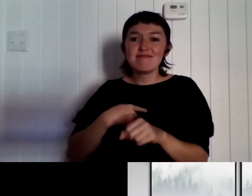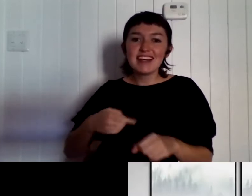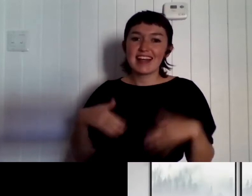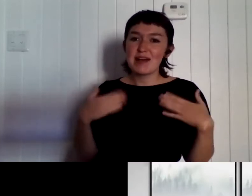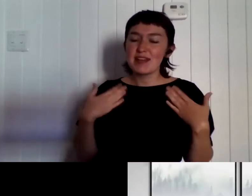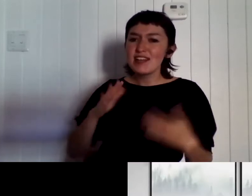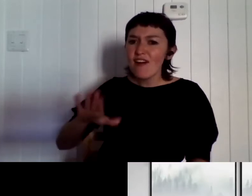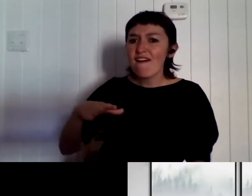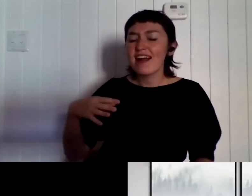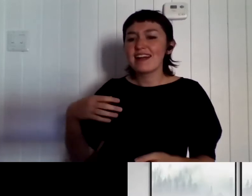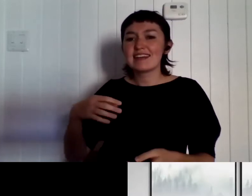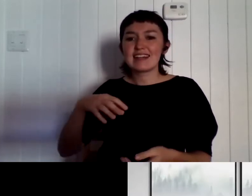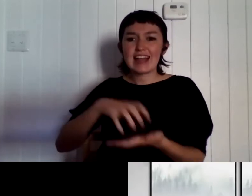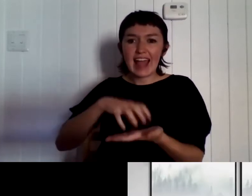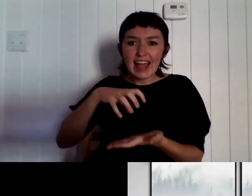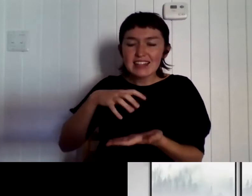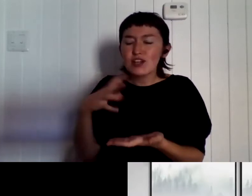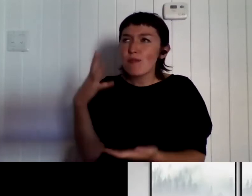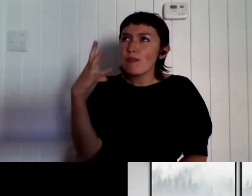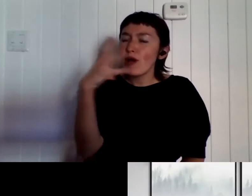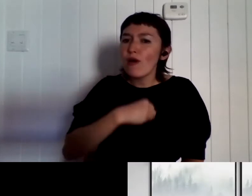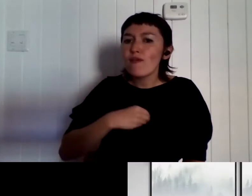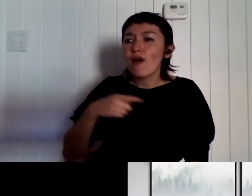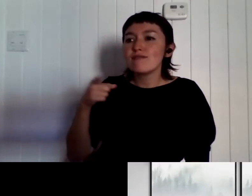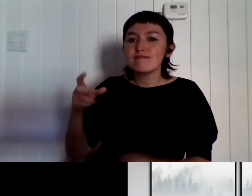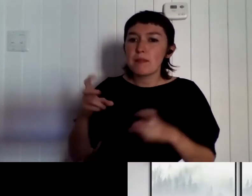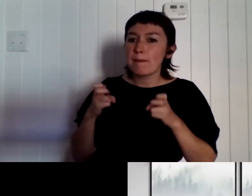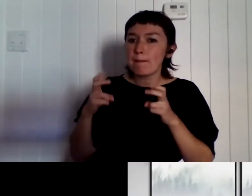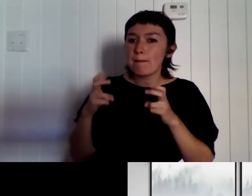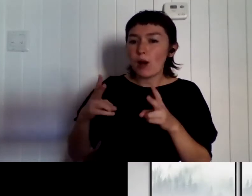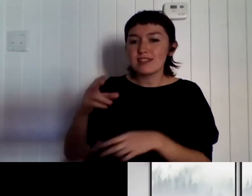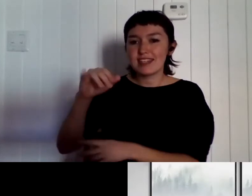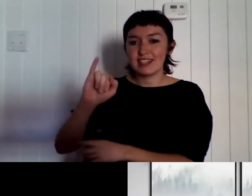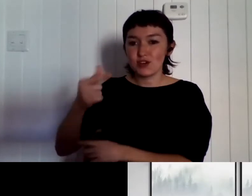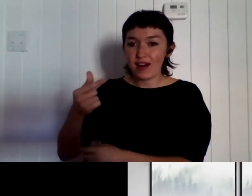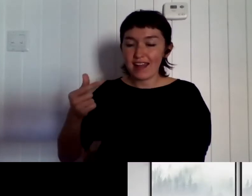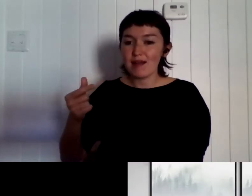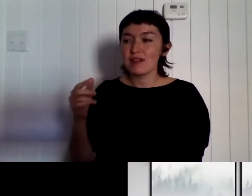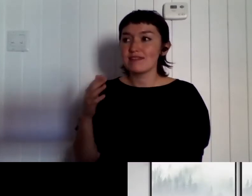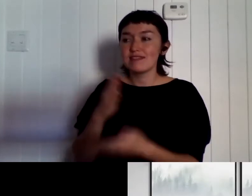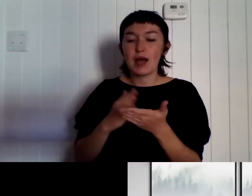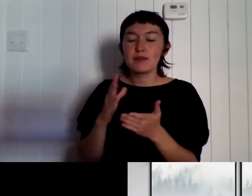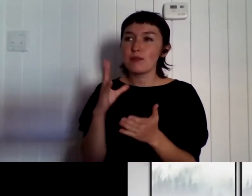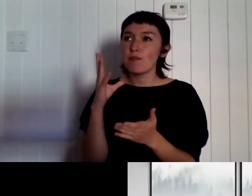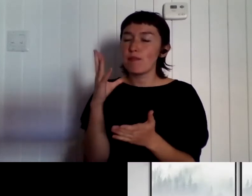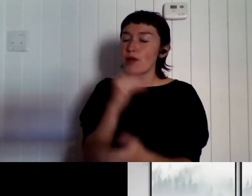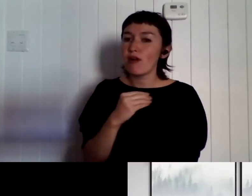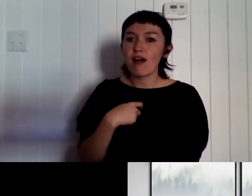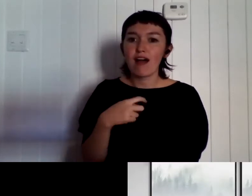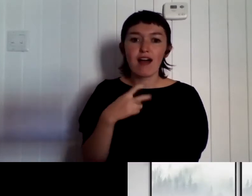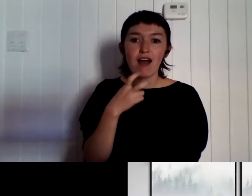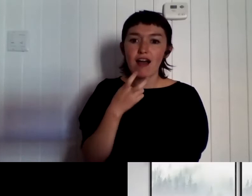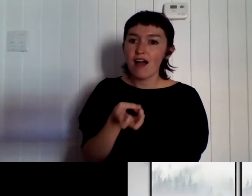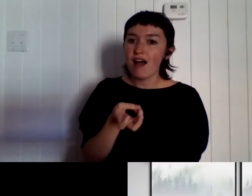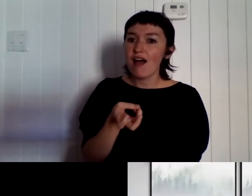gorgeous. Jiwan puts the pictures of them on Instagram, and some of them are so intricate and beautiful that it's like, I'm just